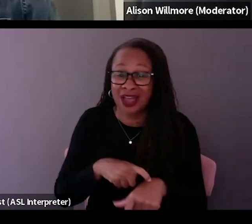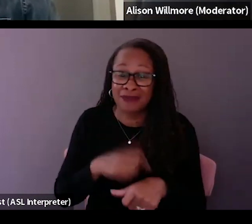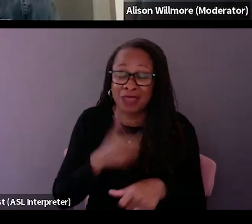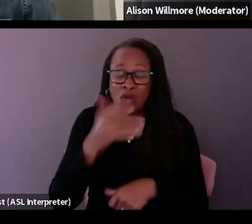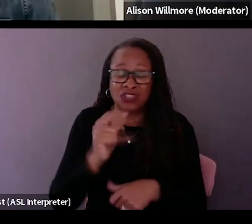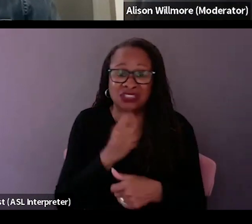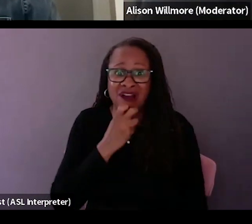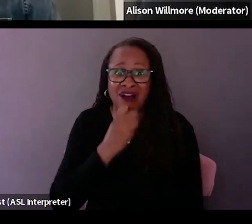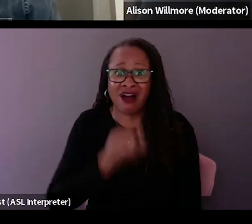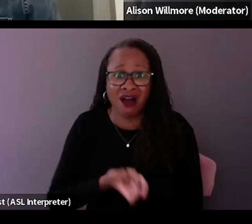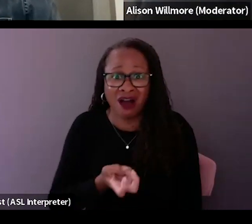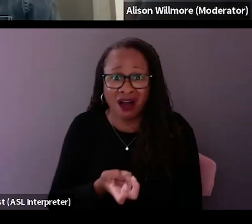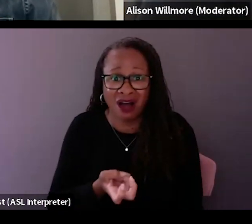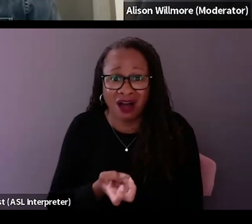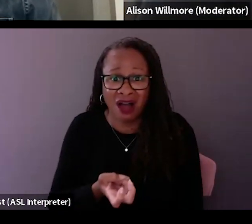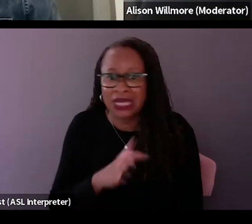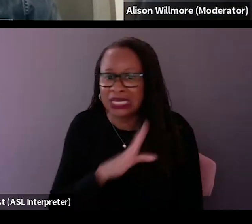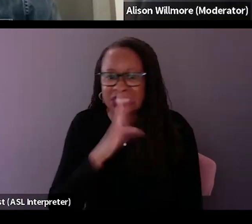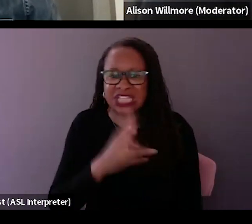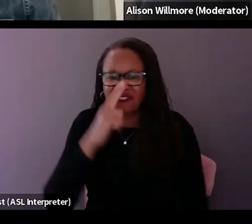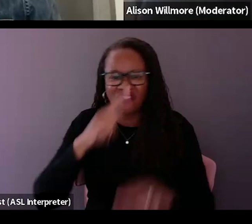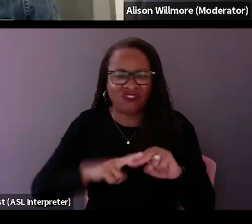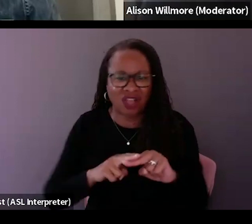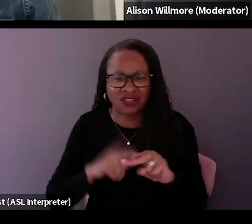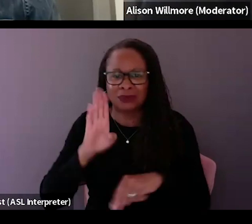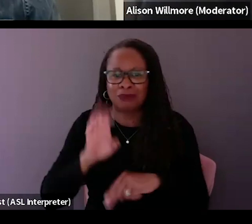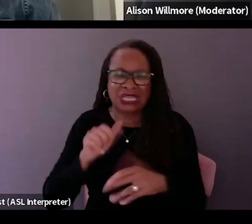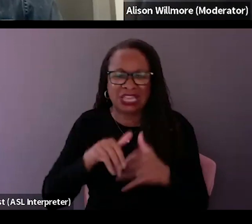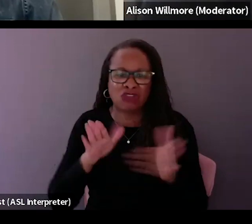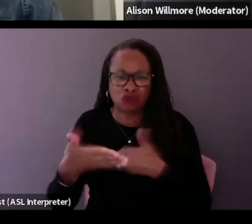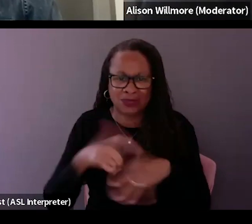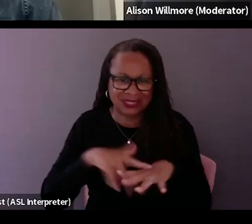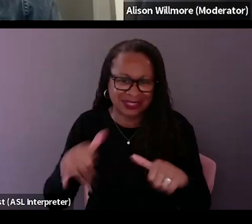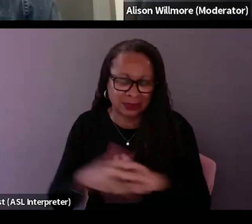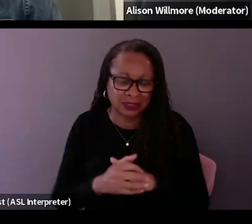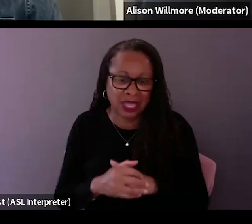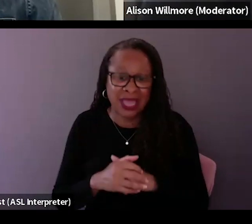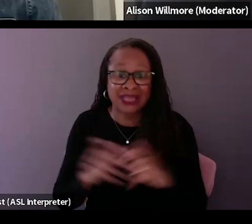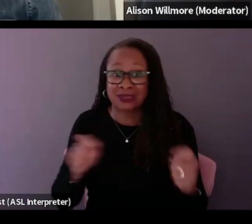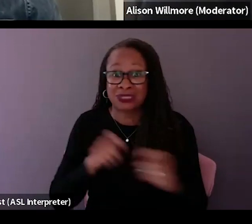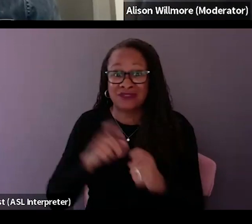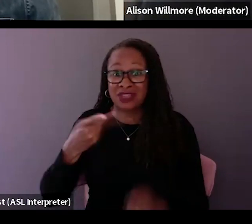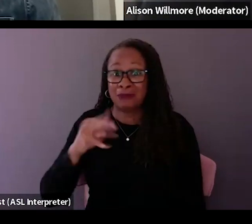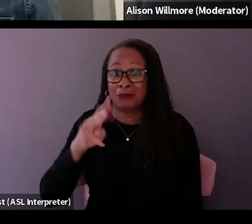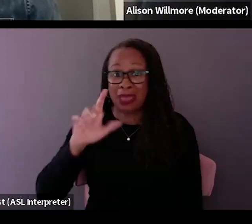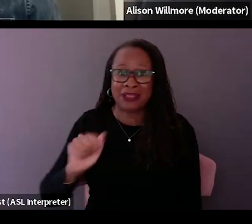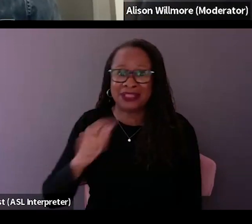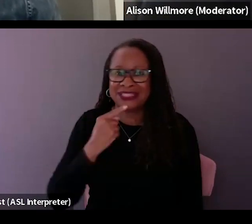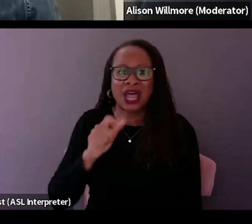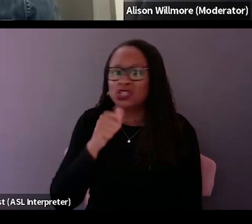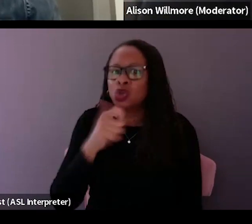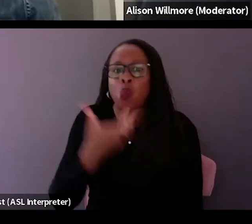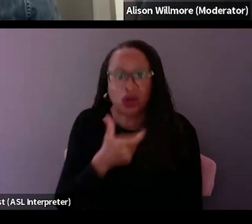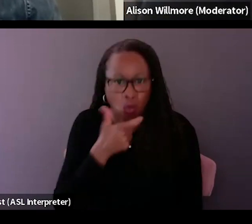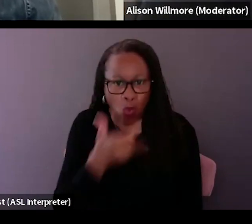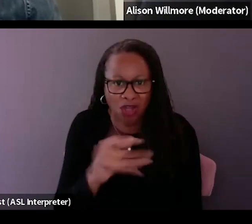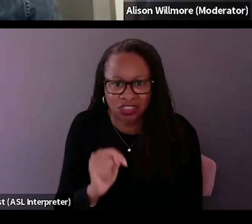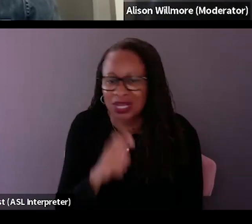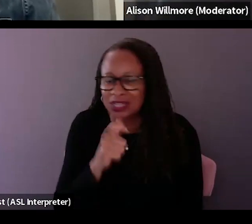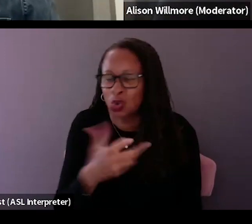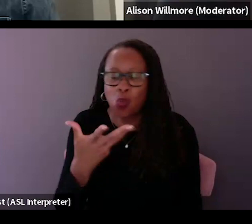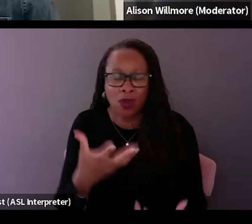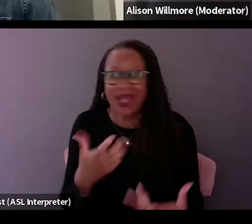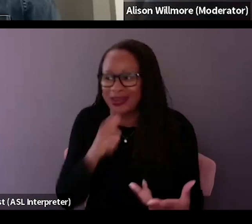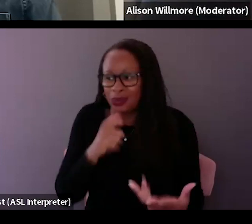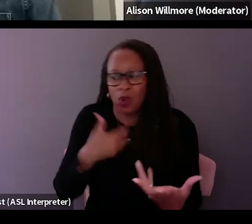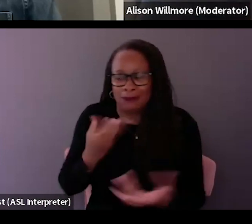in that room. And especially Pamela, who'd said, I don't want to watch the film. I did not want to be in the room. Brandon was like, hell no, I'm not going to be in the room with